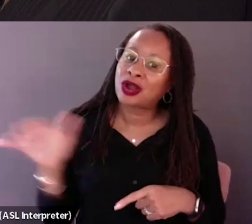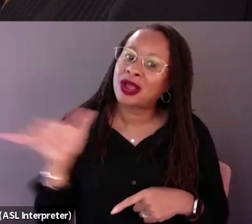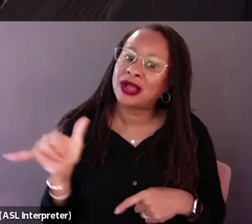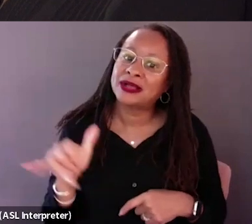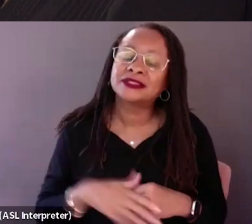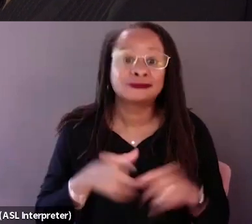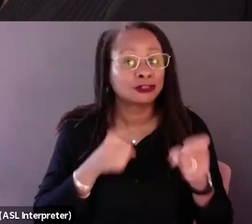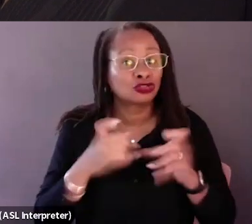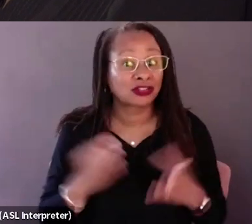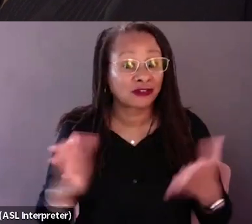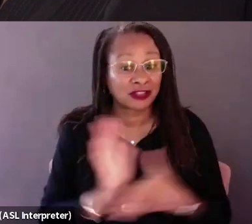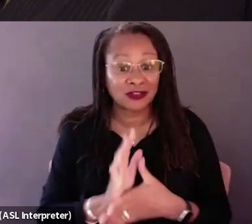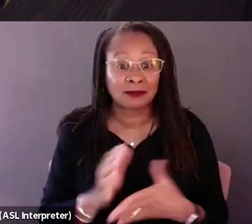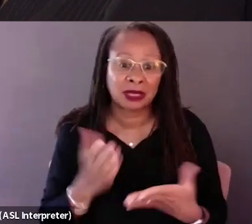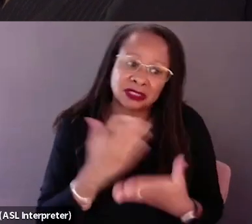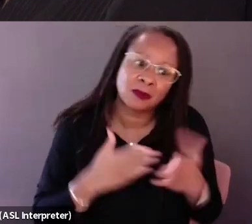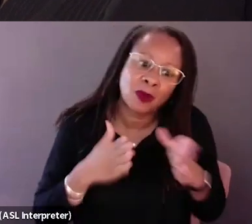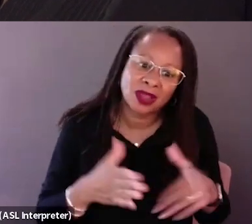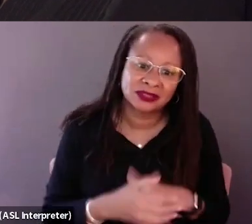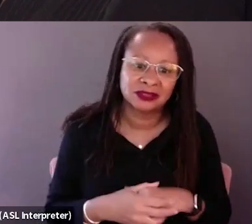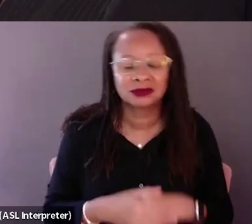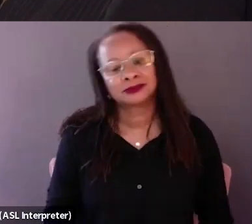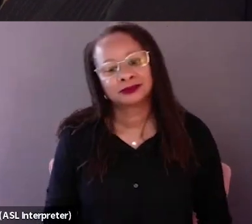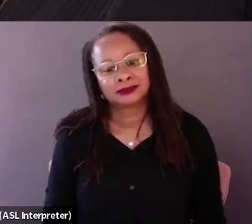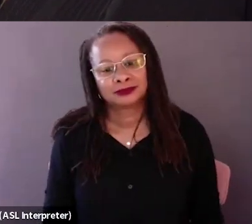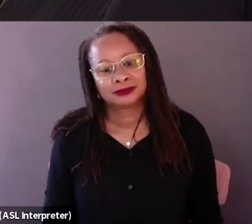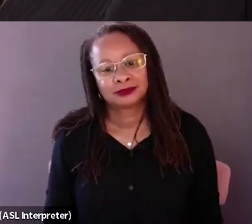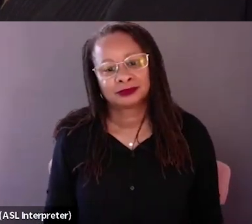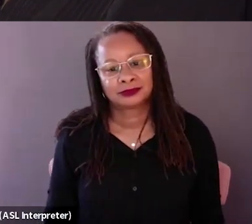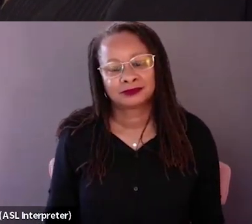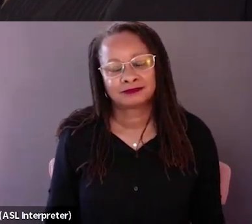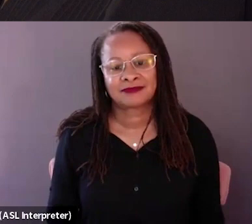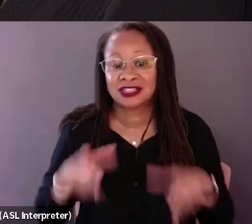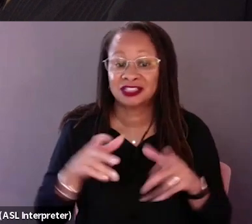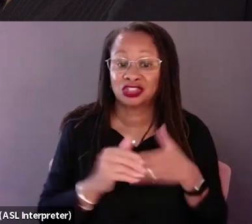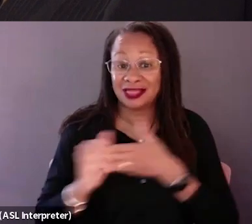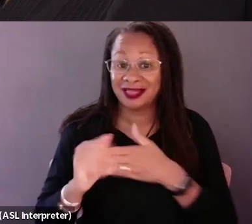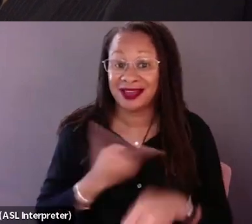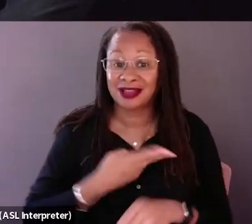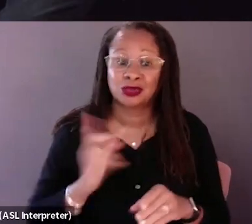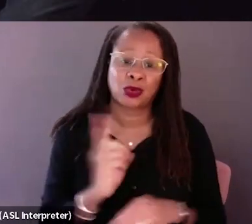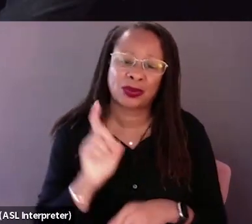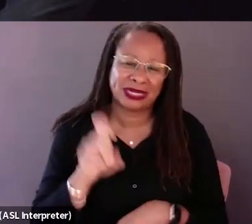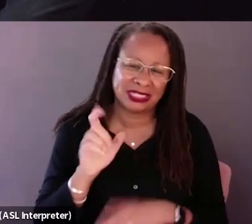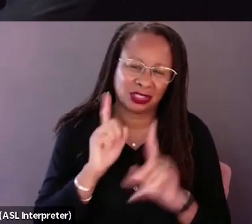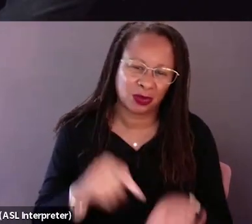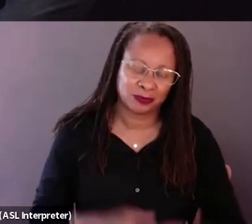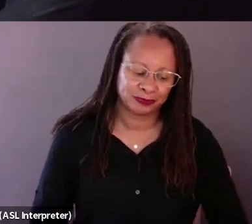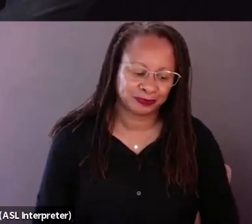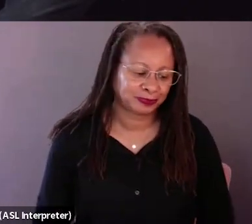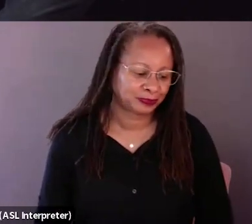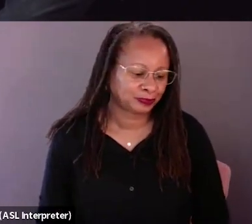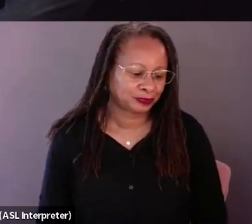the director in a way. You know, she led us to where we needed to